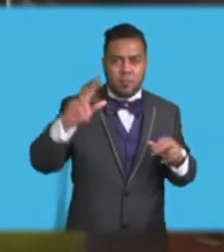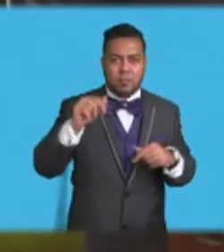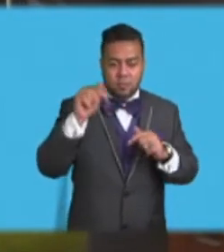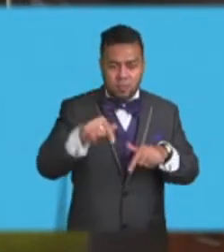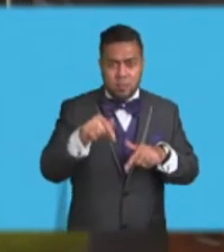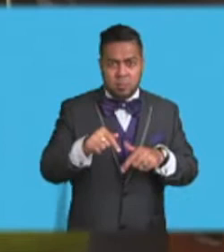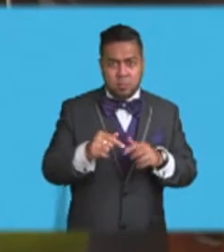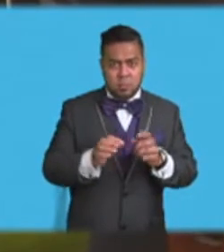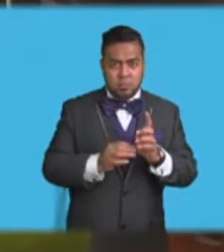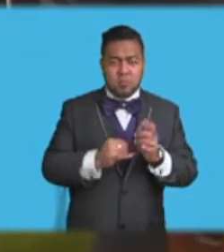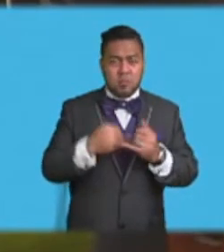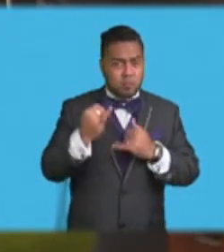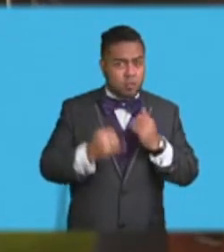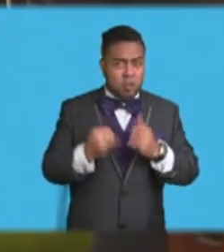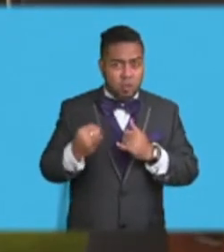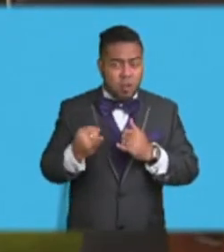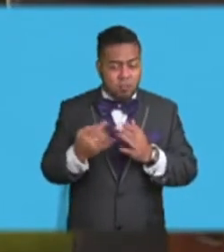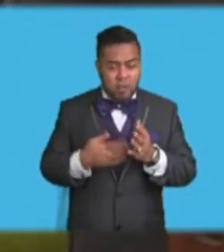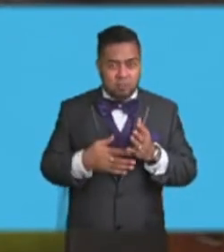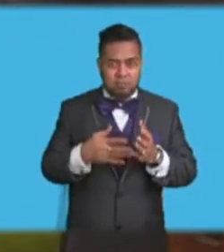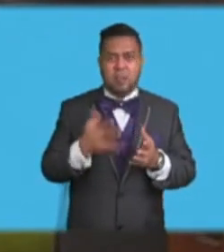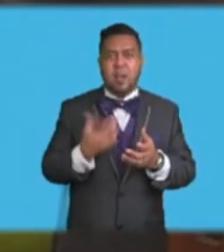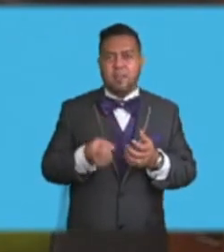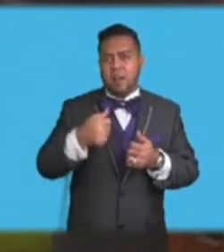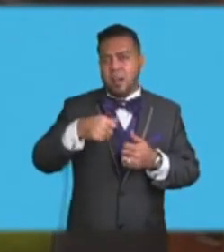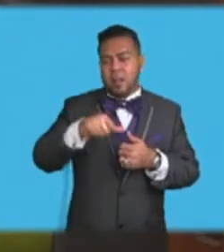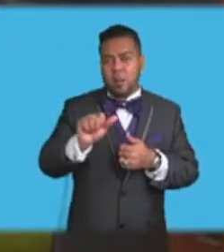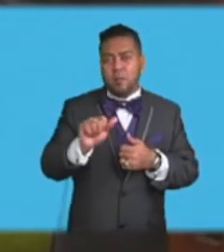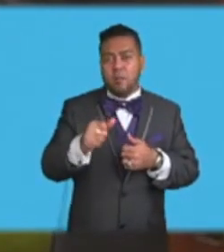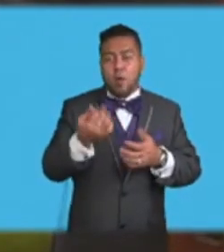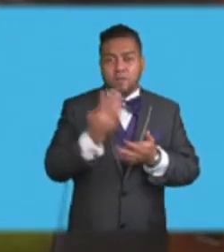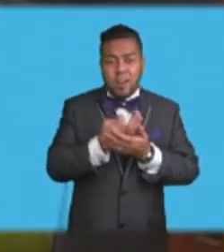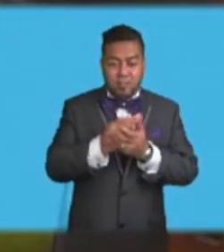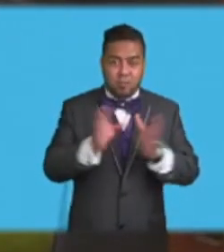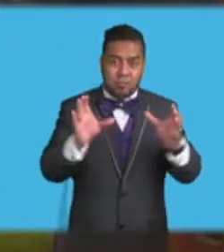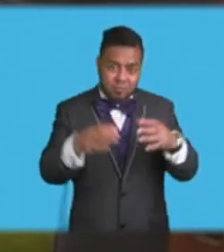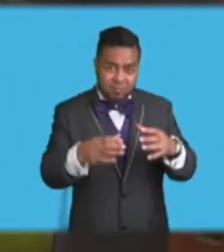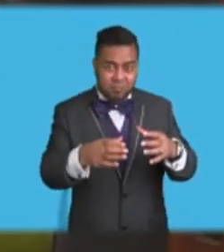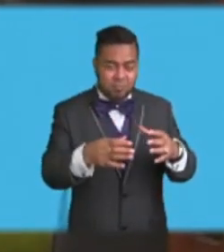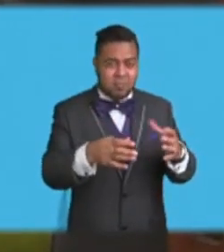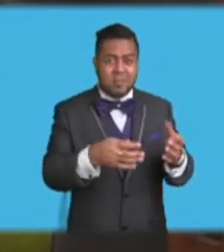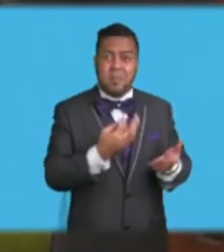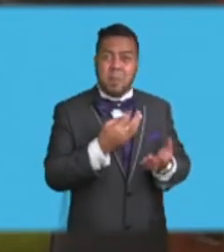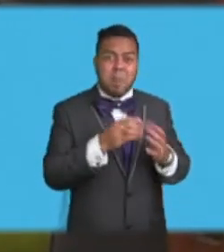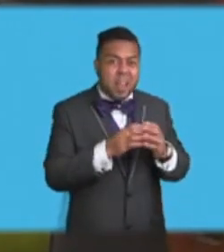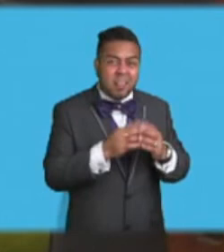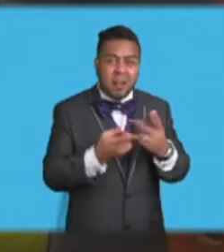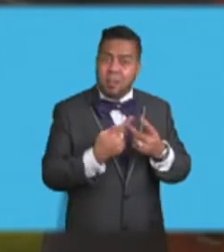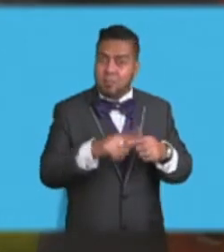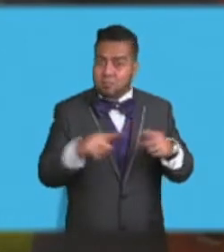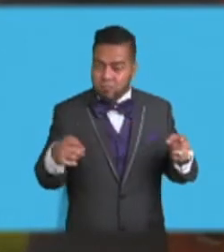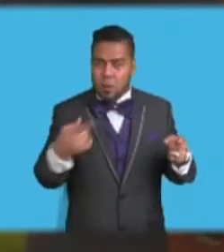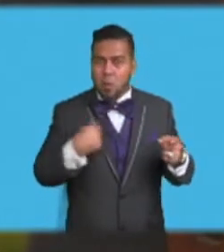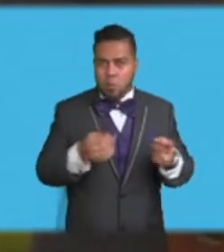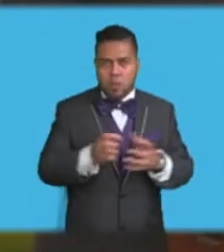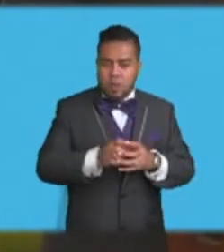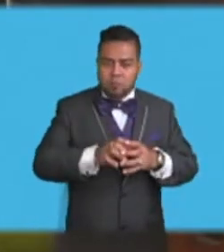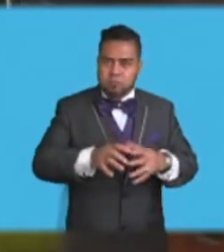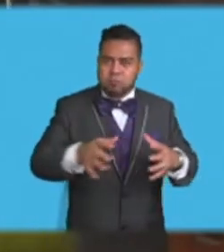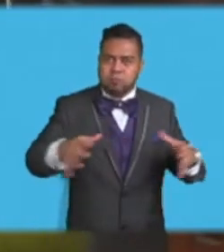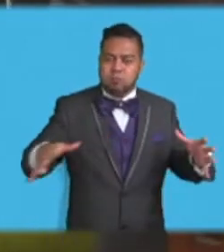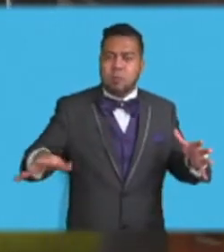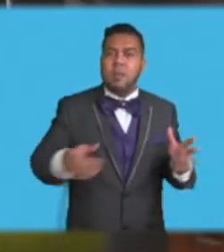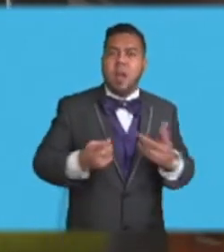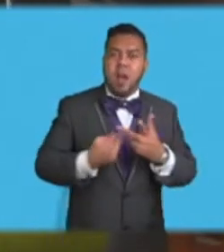this will allow financial institutions to further expand their reach, Madam Speaker. We are in the digital era and need to be on par with